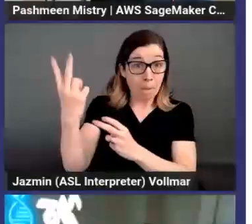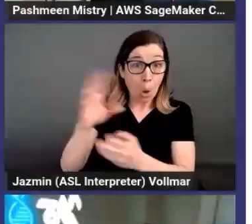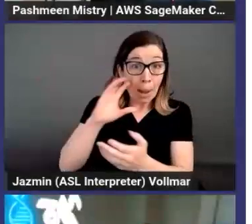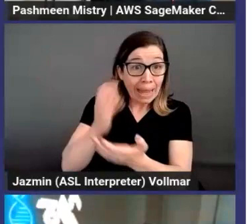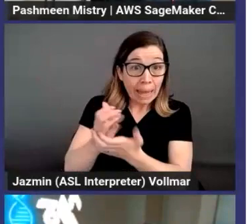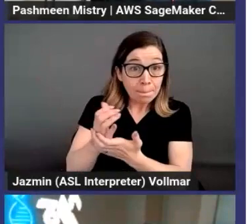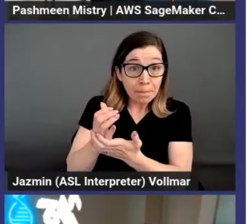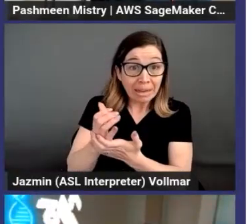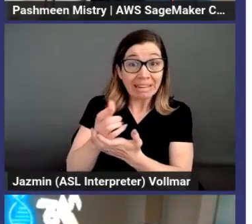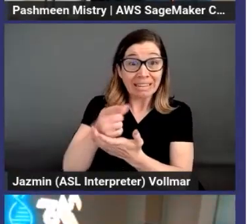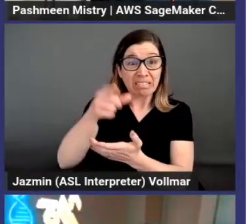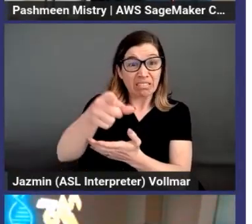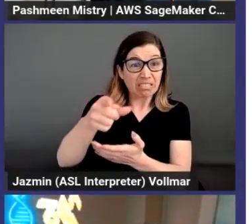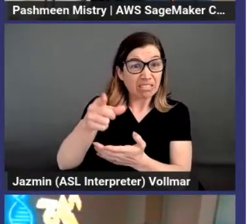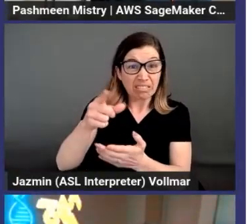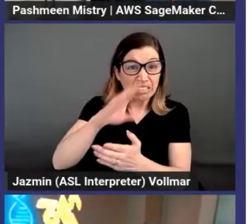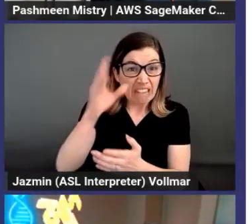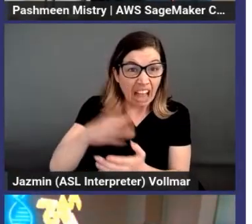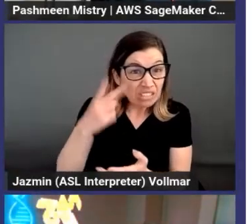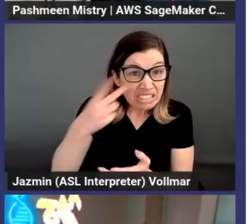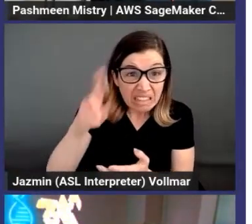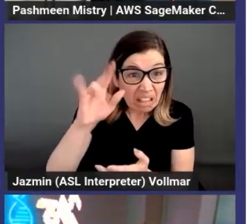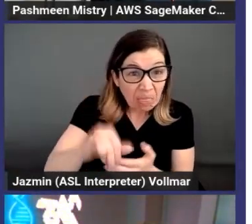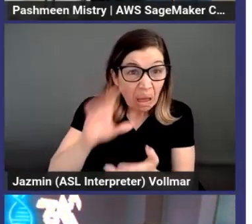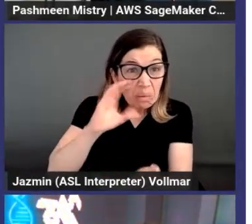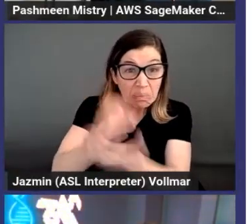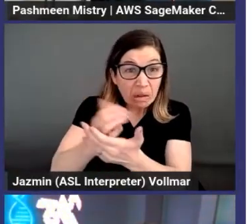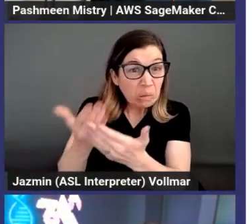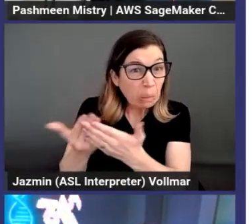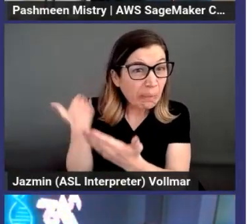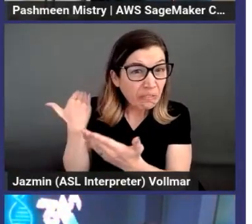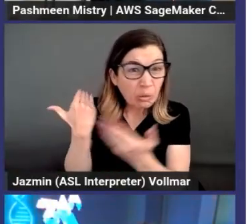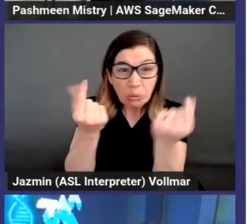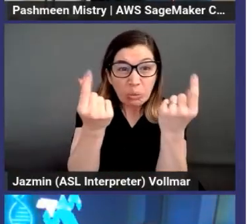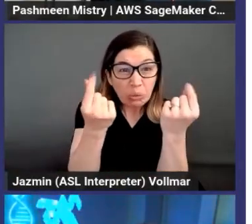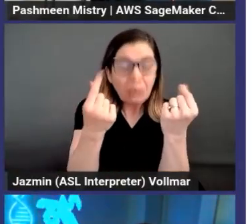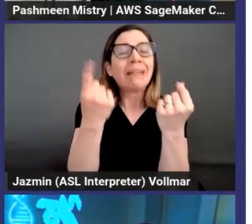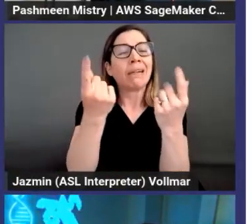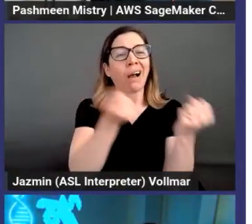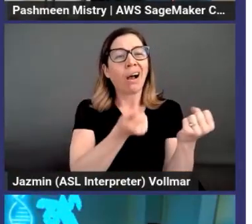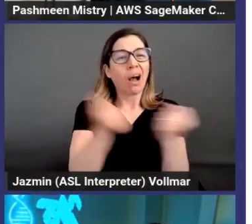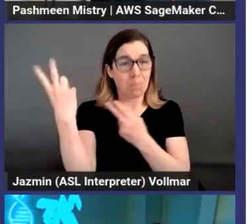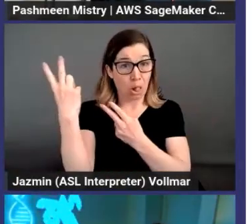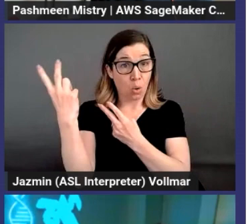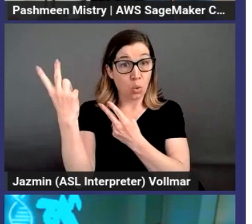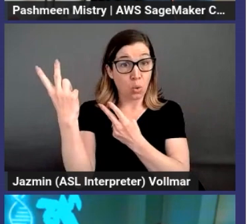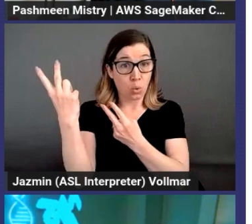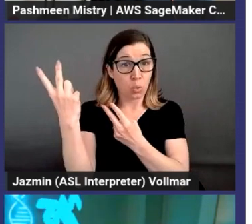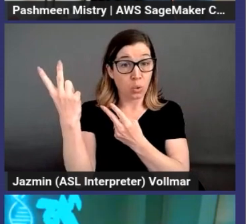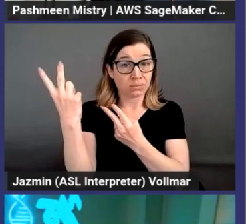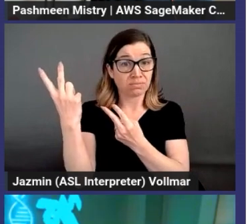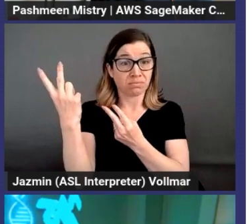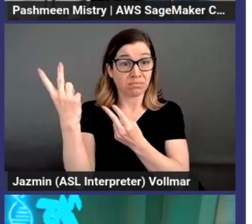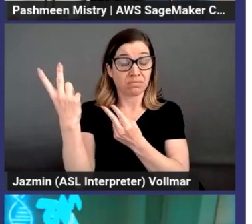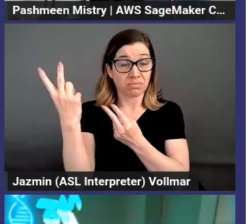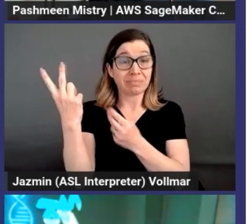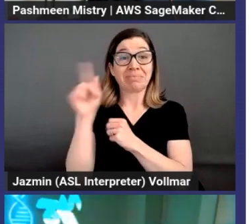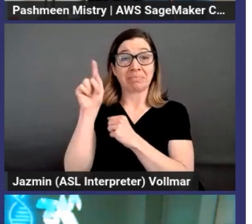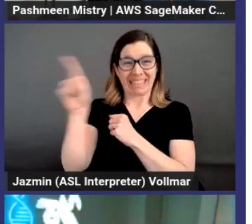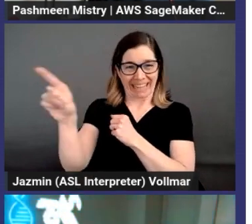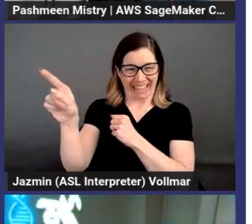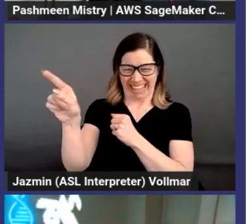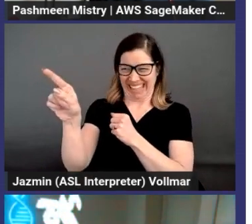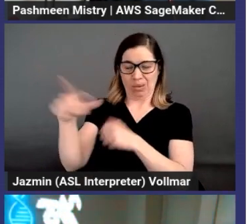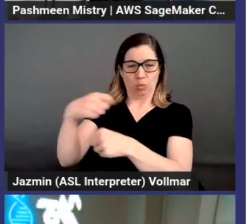by this model before, it will you simply upload it and it will generate the